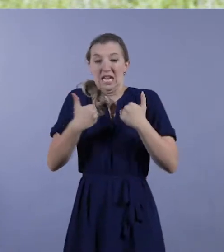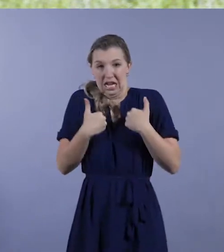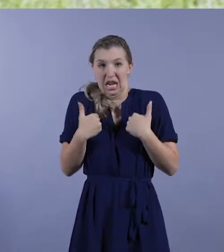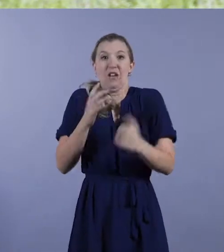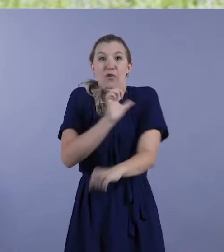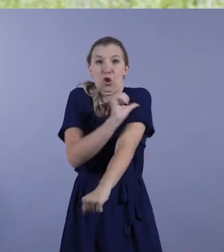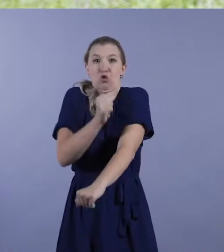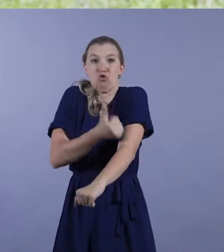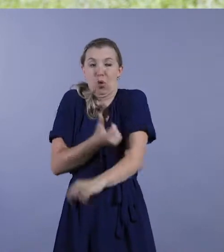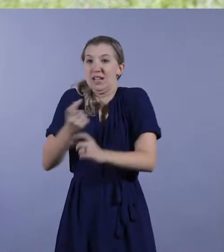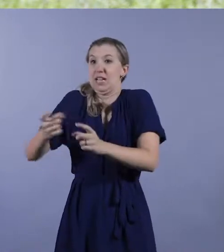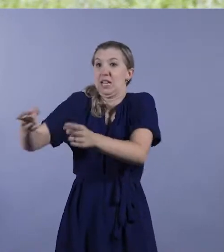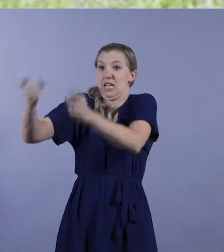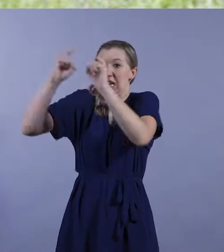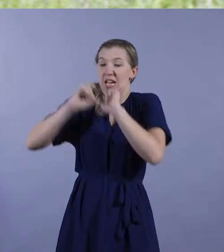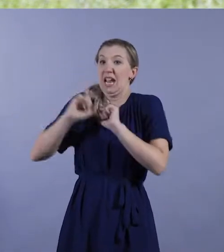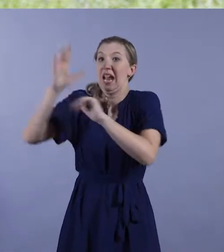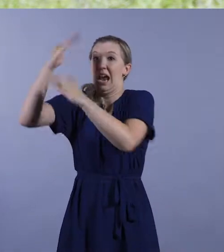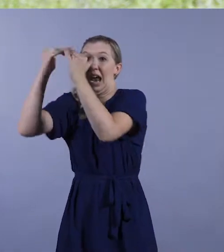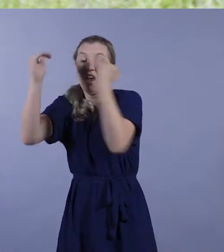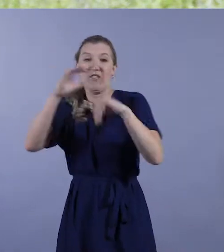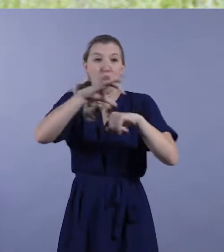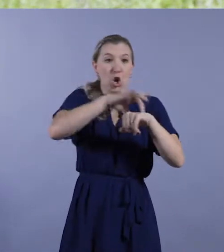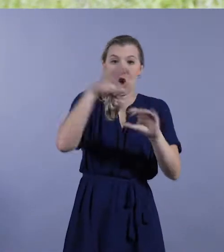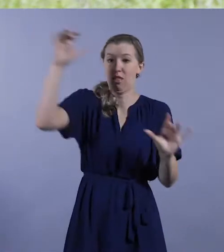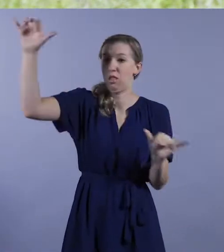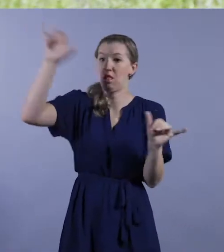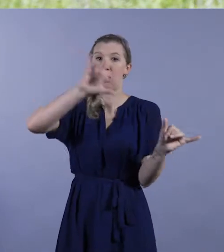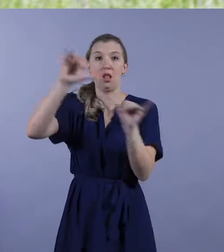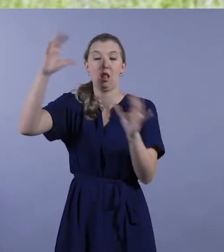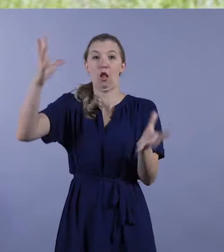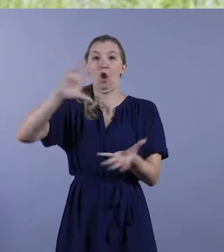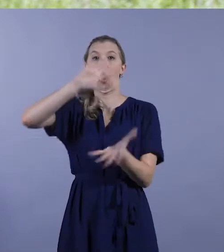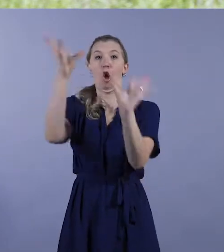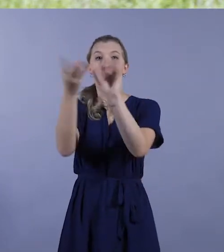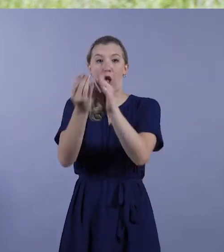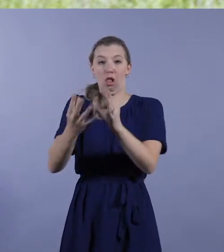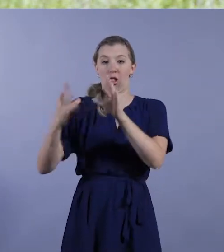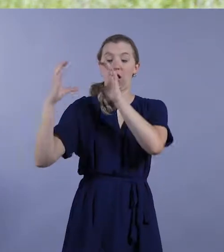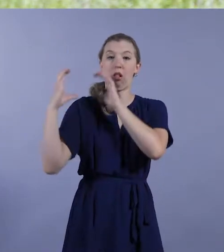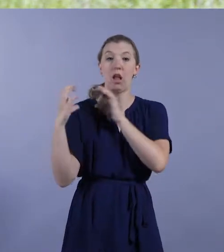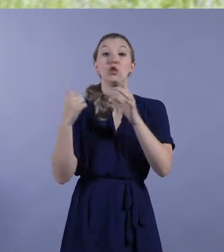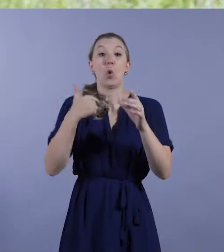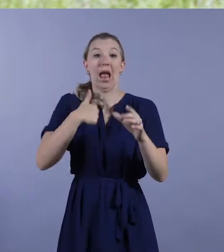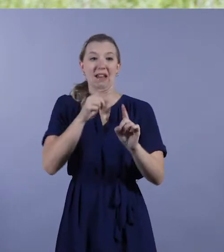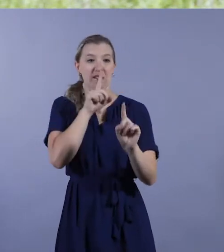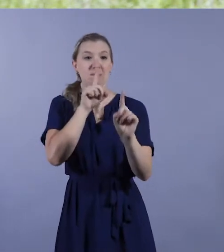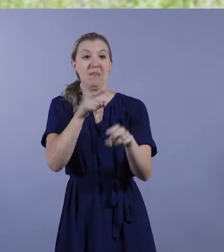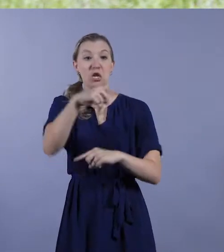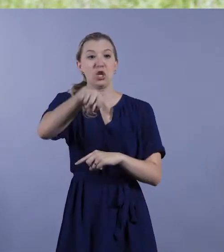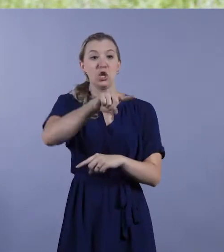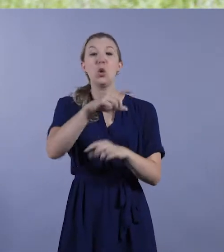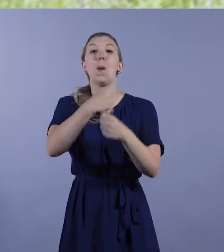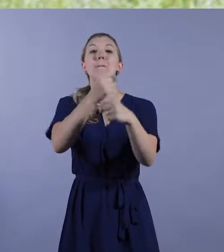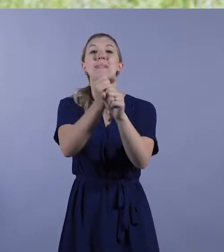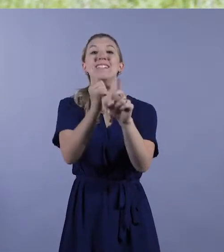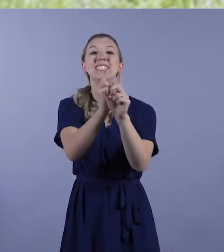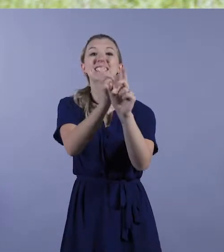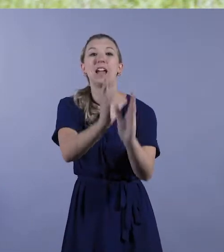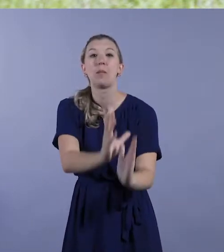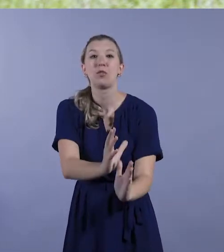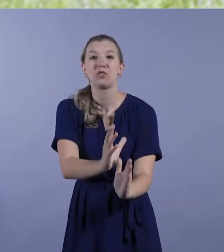authority in heaven and on earth, and this is what I'm asking you to do. Go, therefore, and make